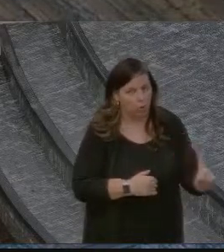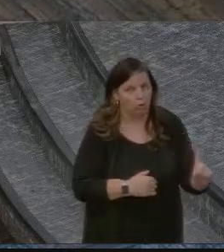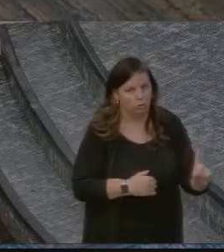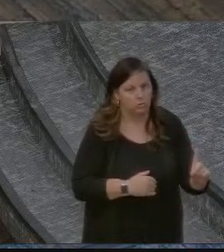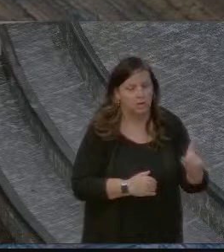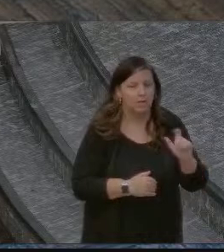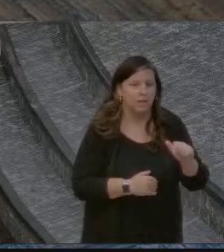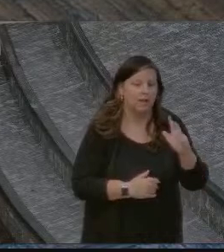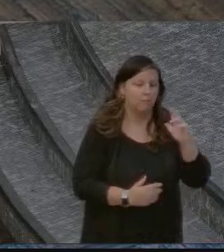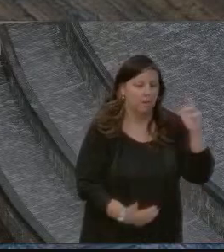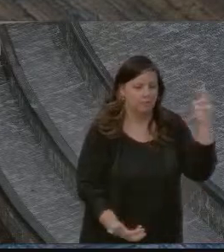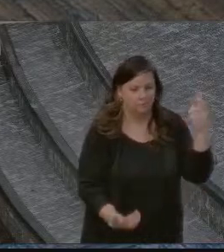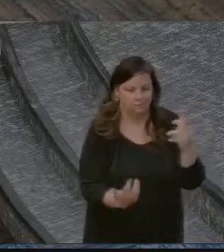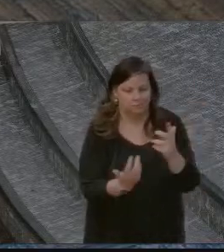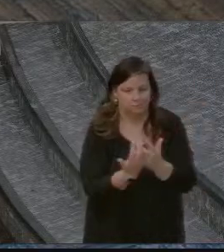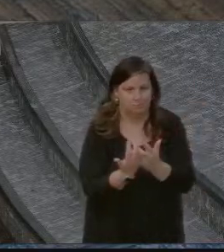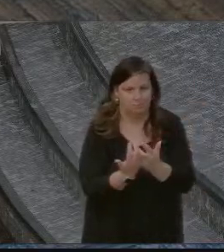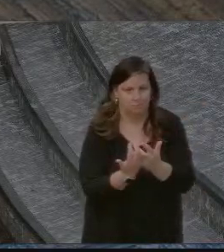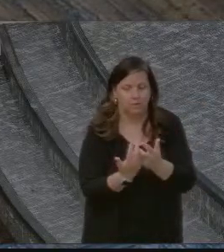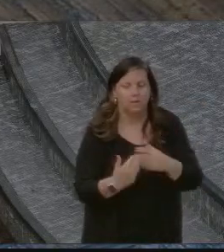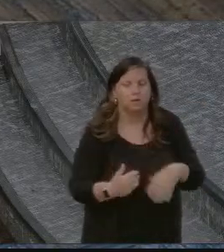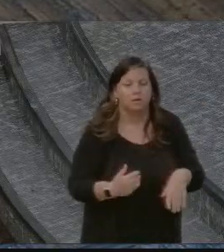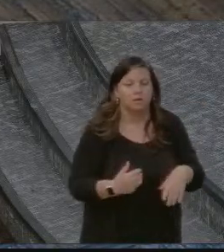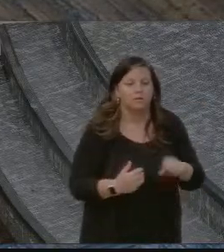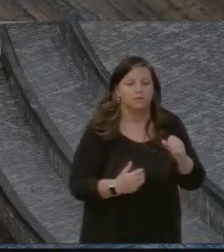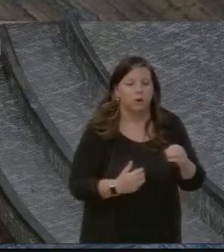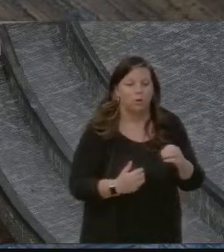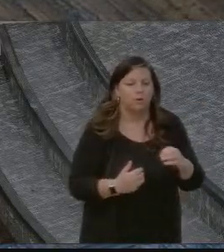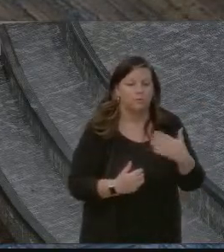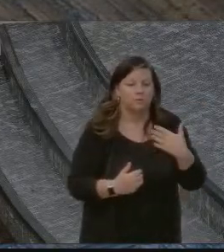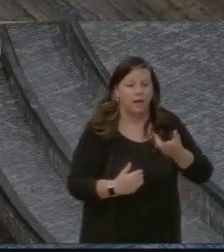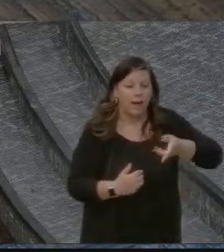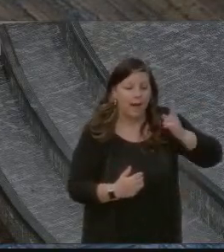interest reading materials, but at their reading levels.